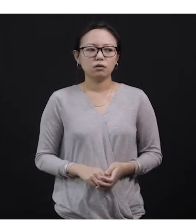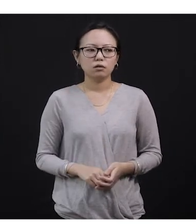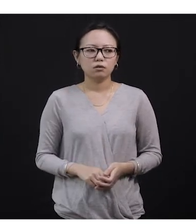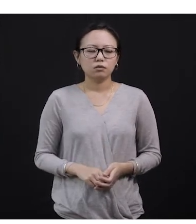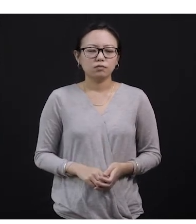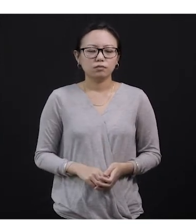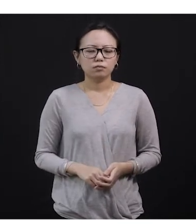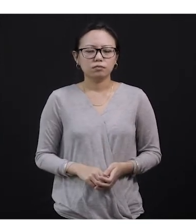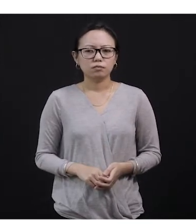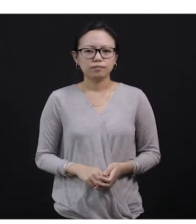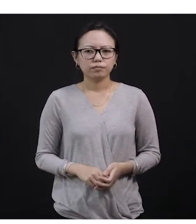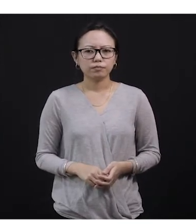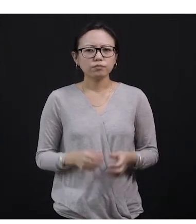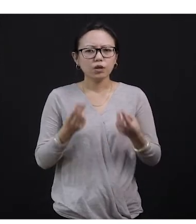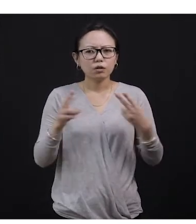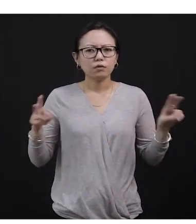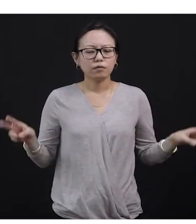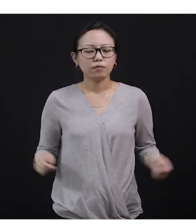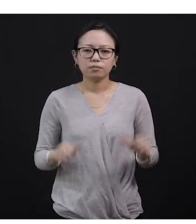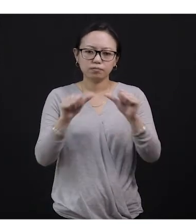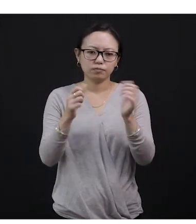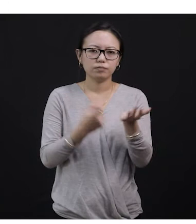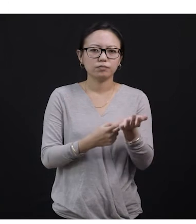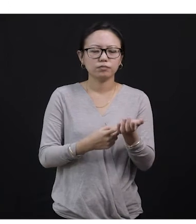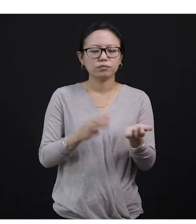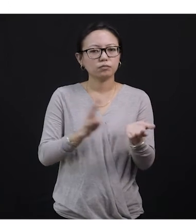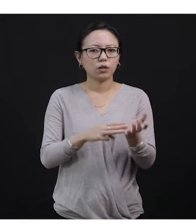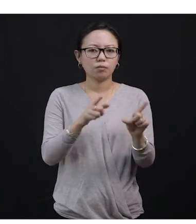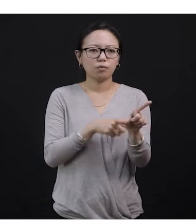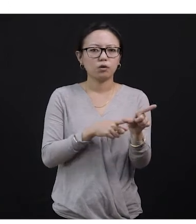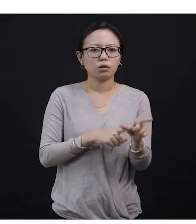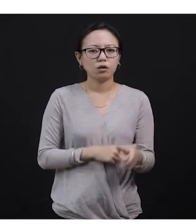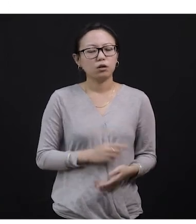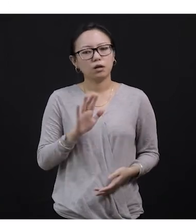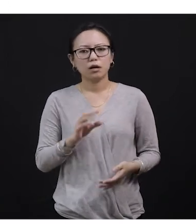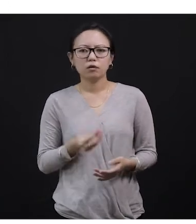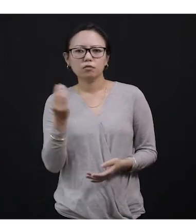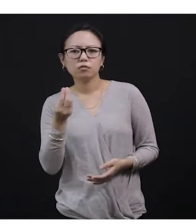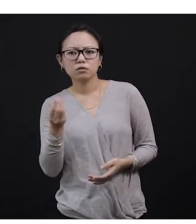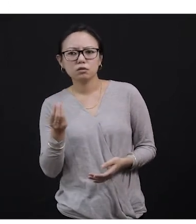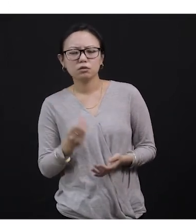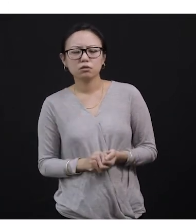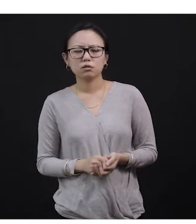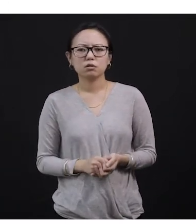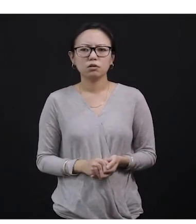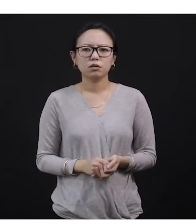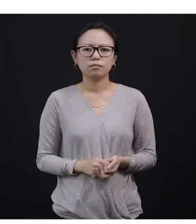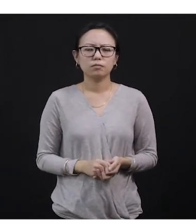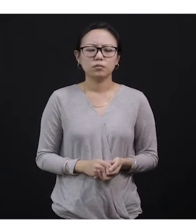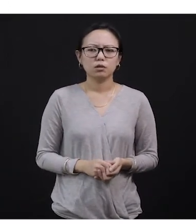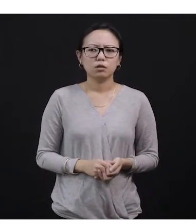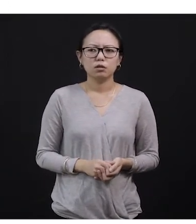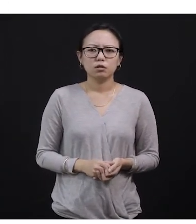also had different army for different positions, okay? Some of the armies used to look after, they used